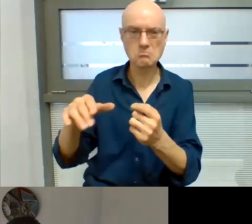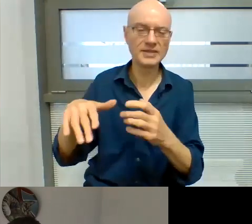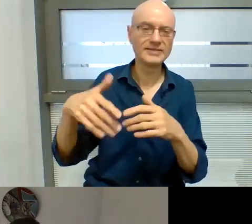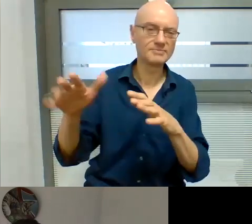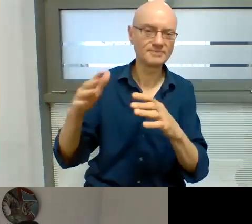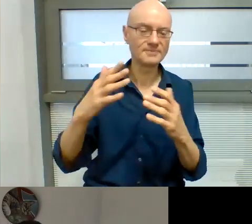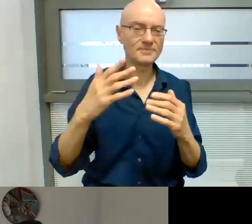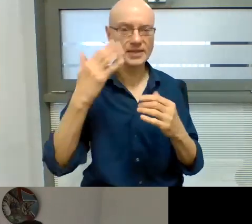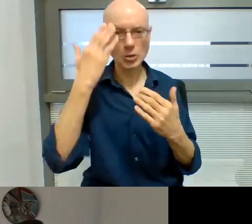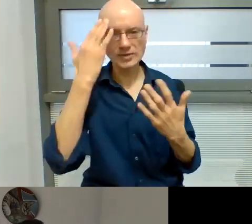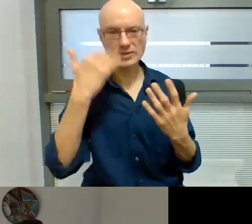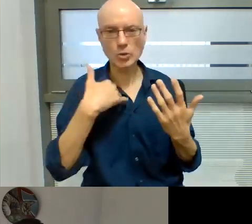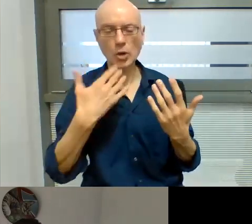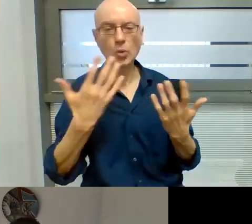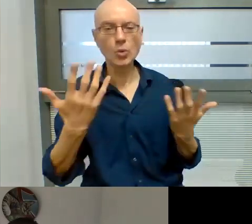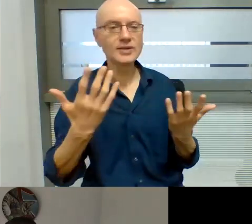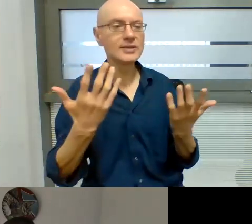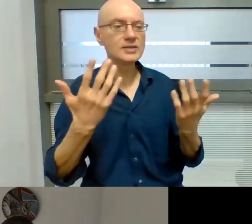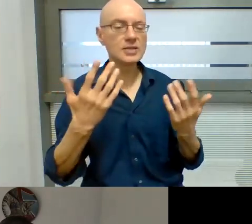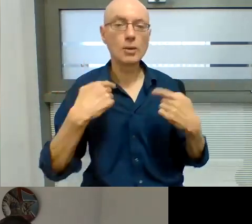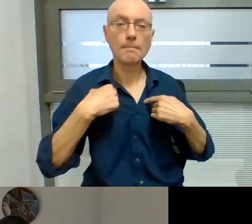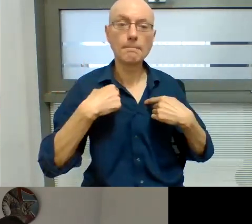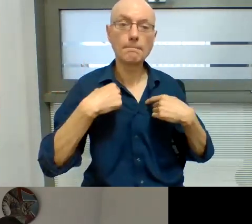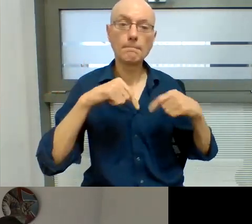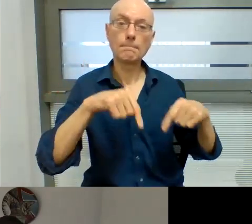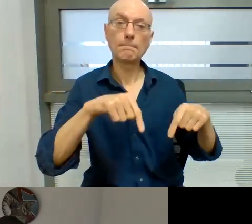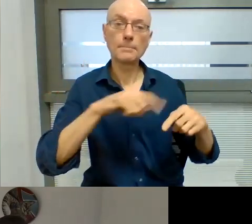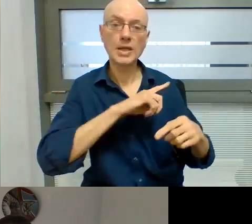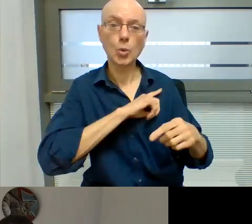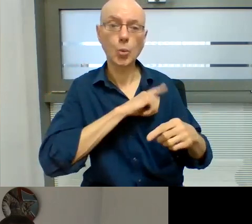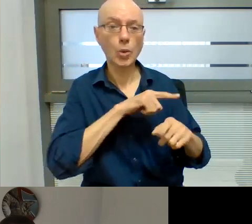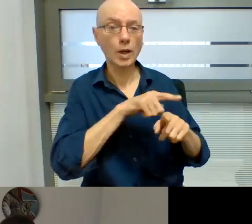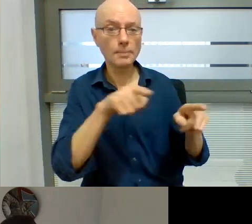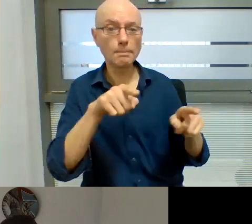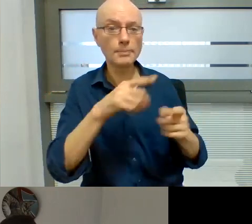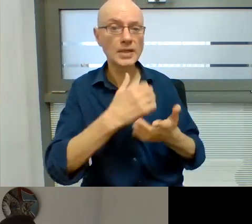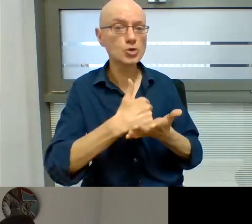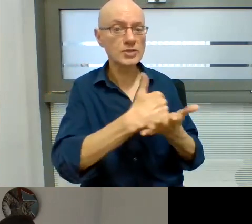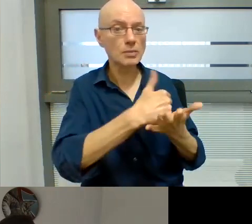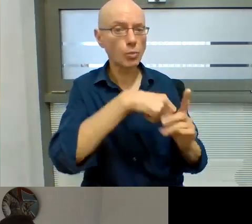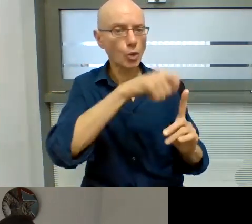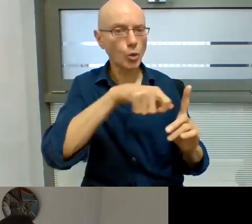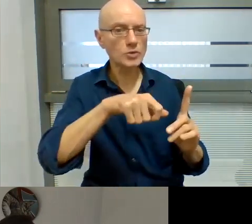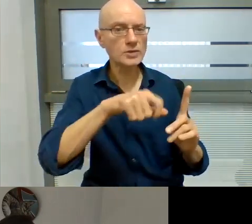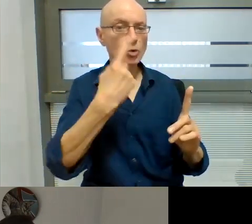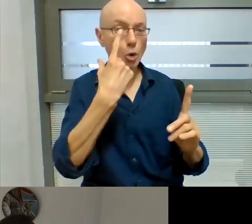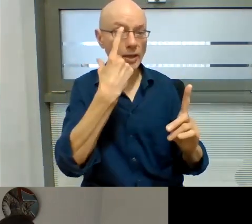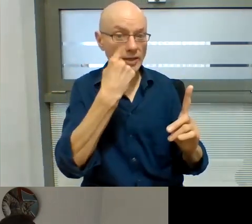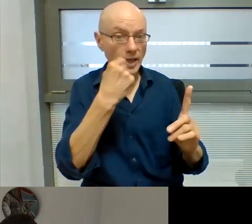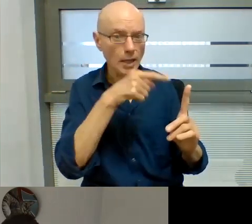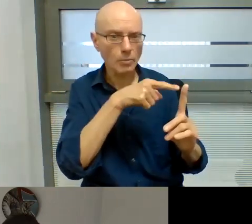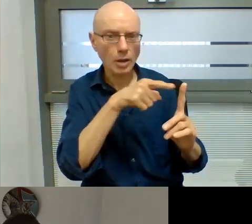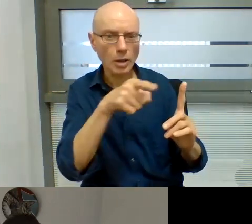See, yeah, so I'm really here to really enable anybody who wants to, who